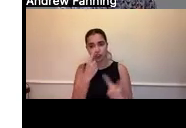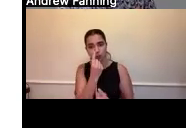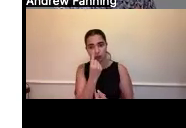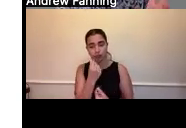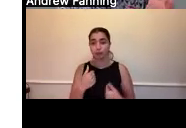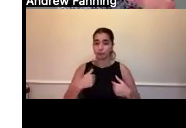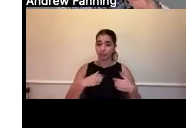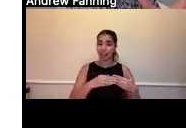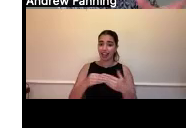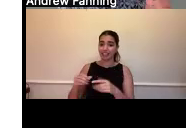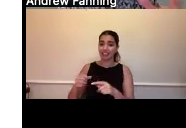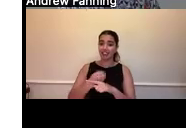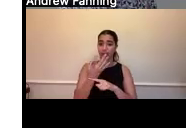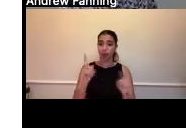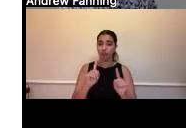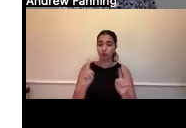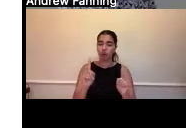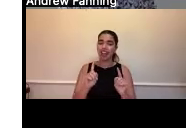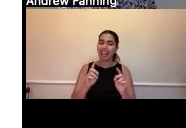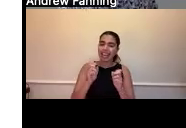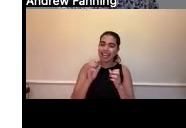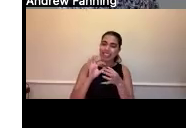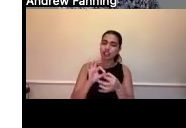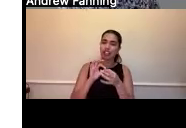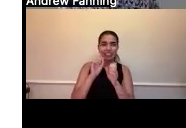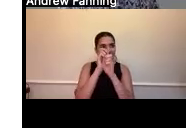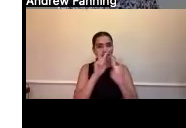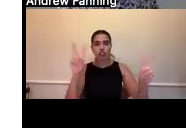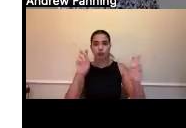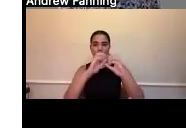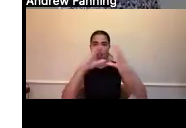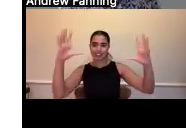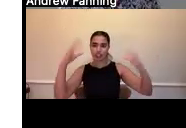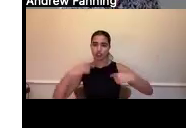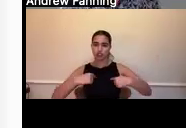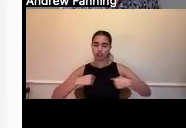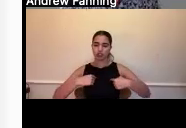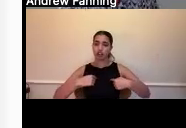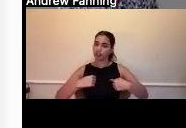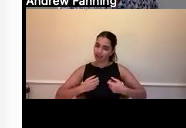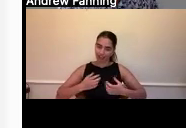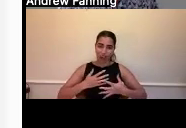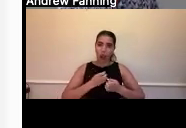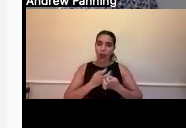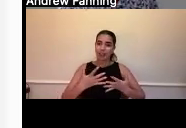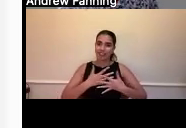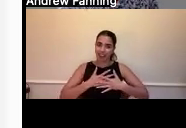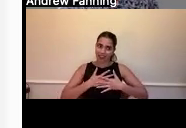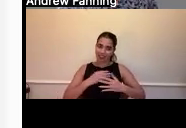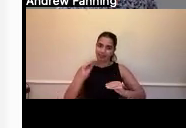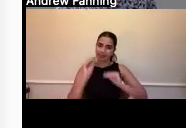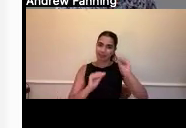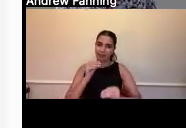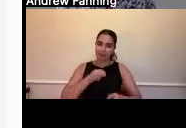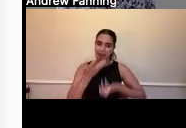of some of the interactive visualizations, which I put a lot of love into. Hopefully you can see what it